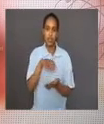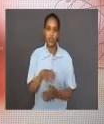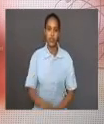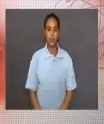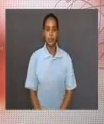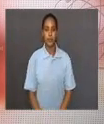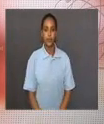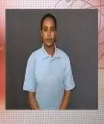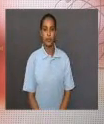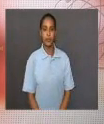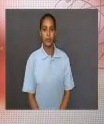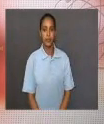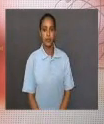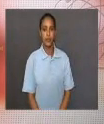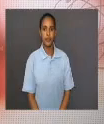homogeneous,